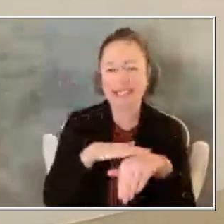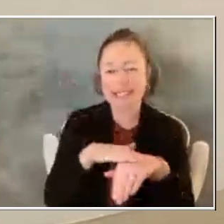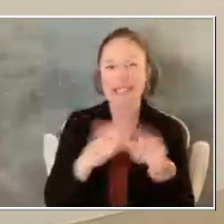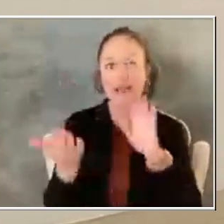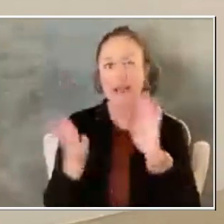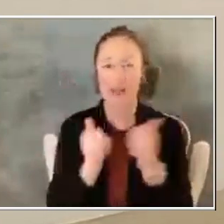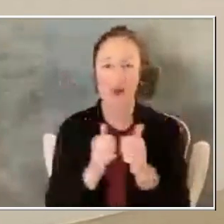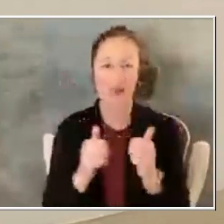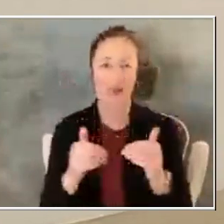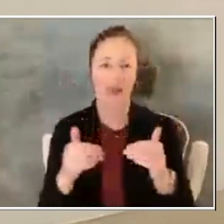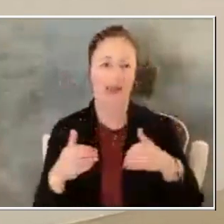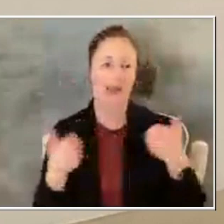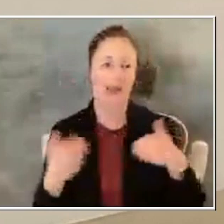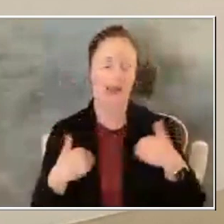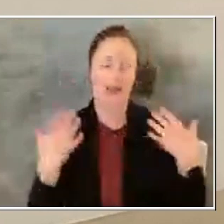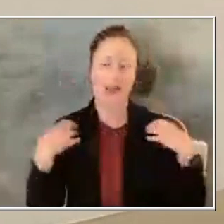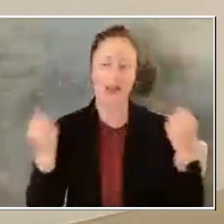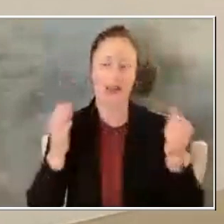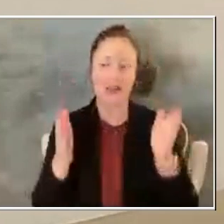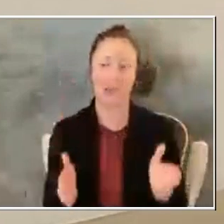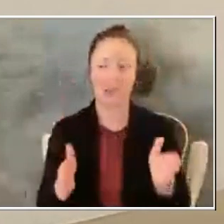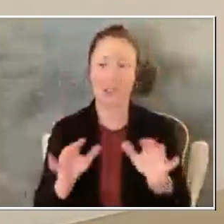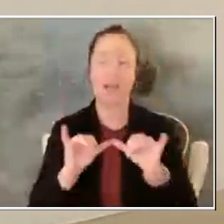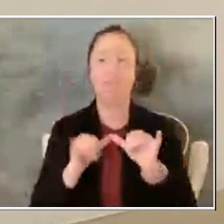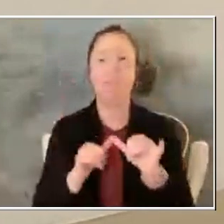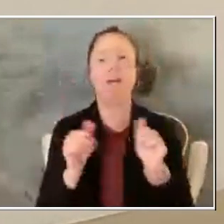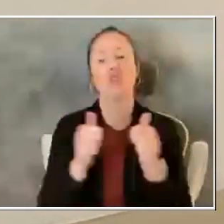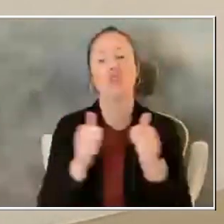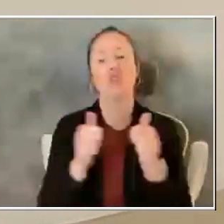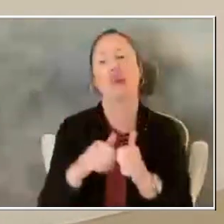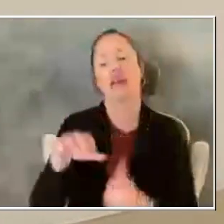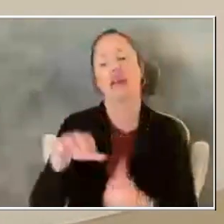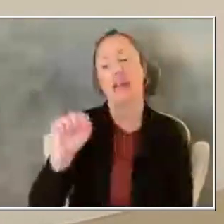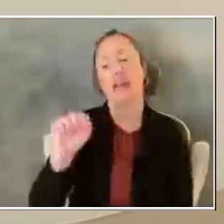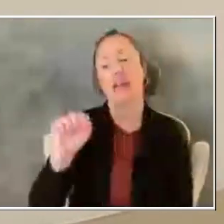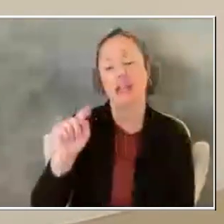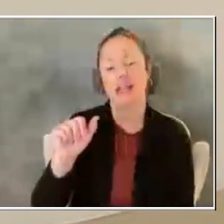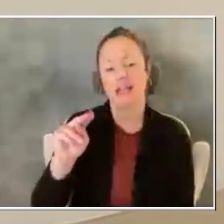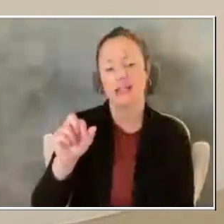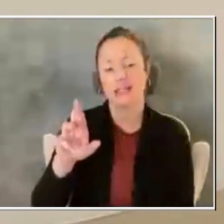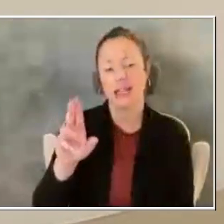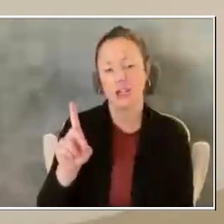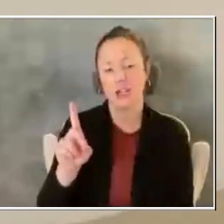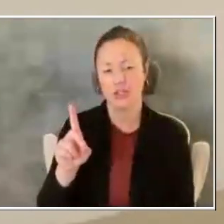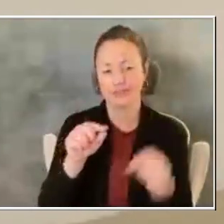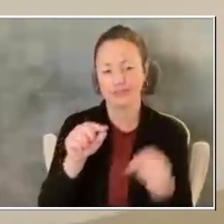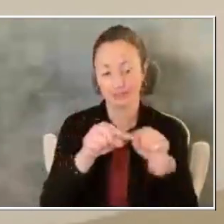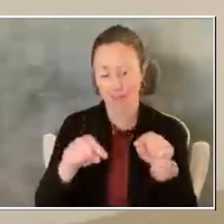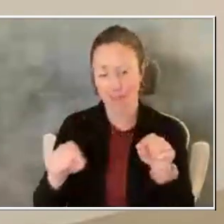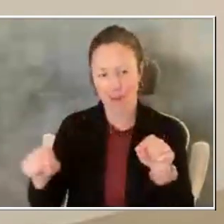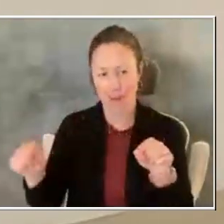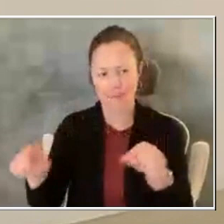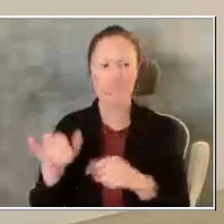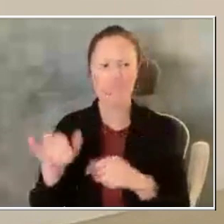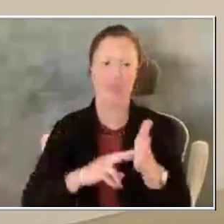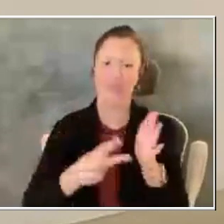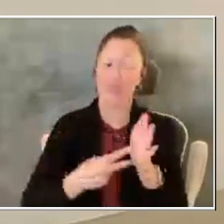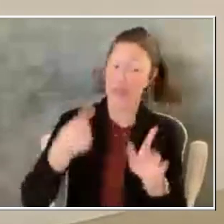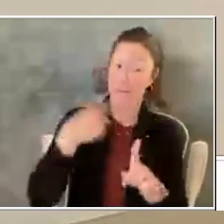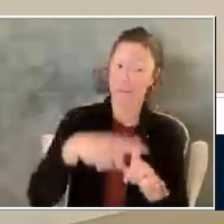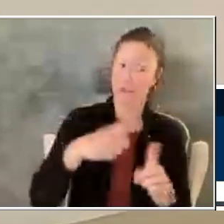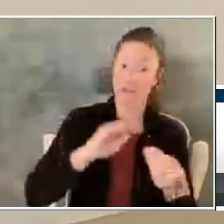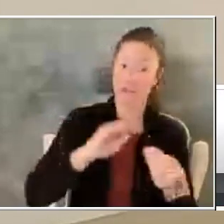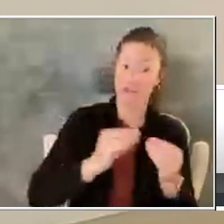person. And it's measured in standard deviations. And so a positive number would indicate that the patient's bone density